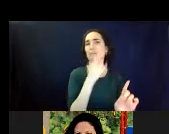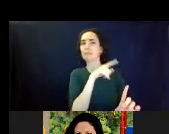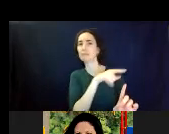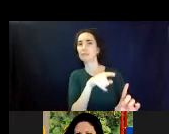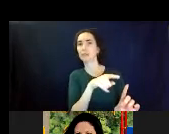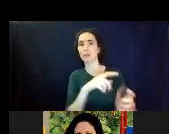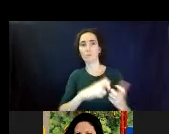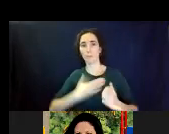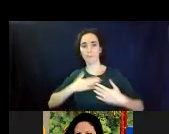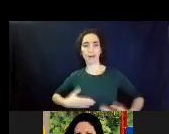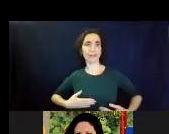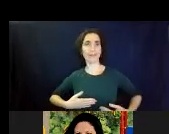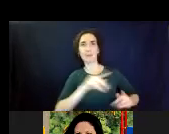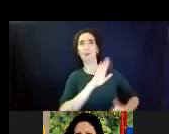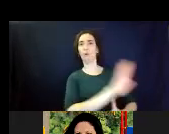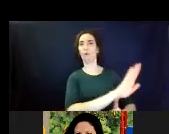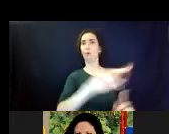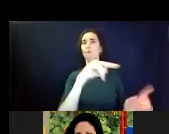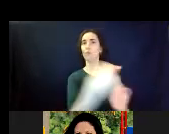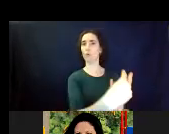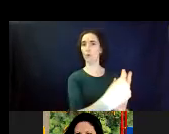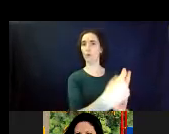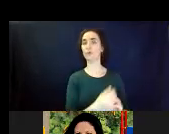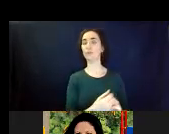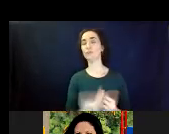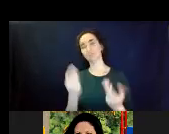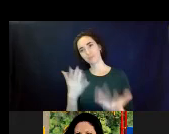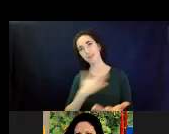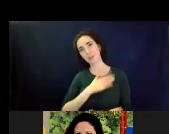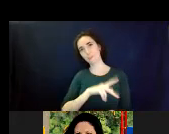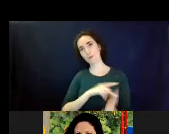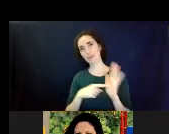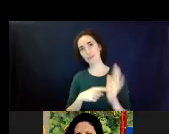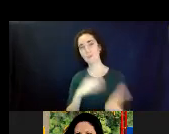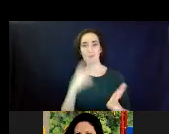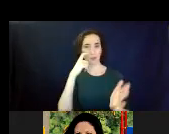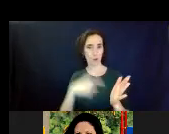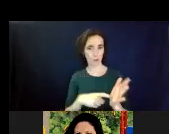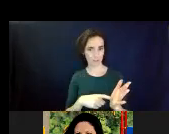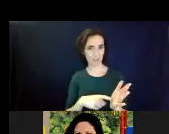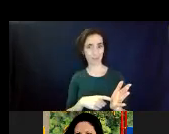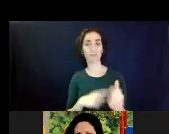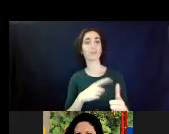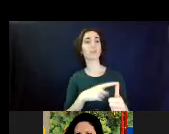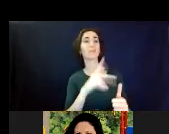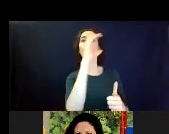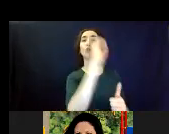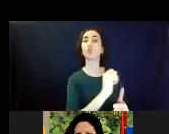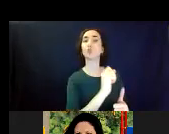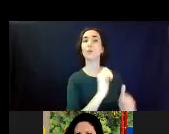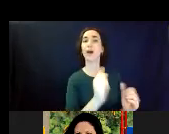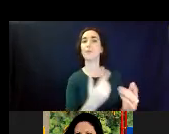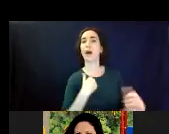body. In my personal examples, you may have noticed 1, assumptions of ability,